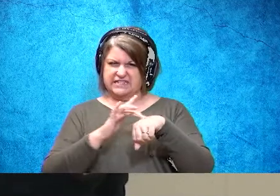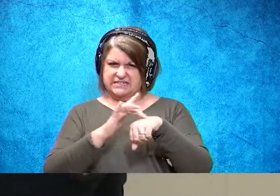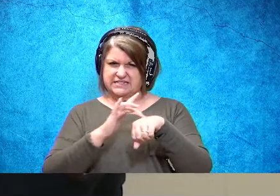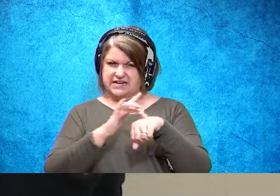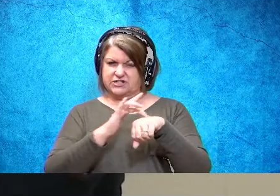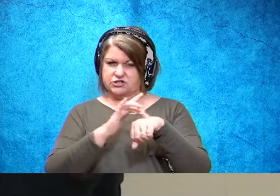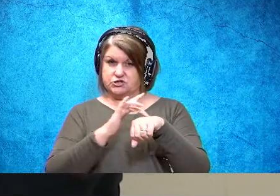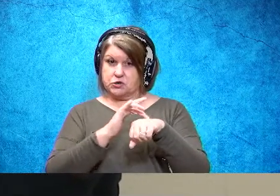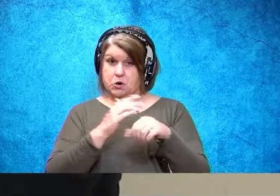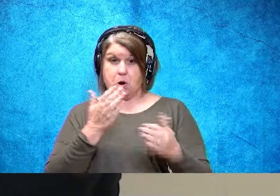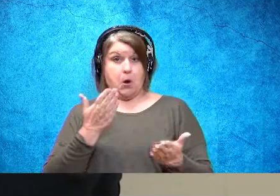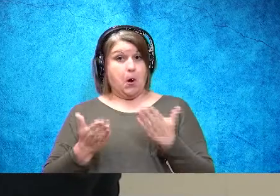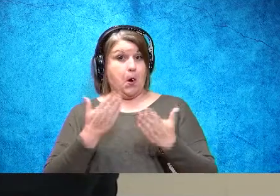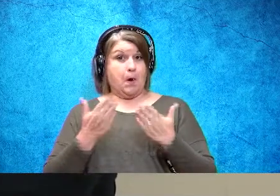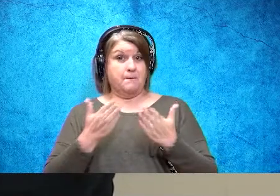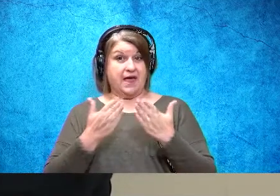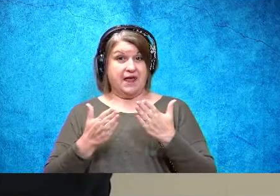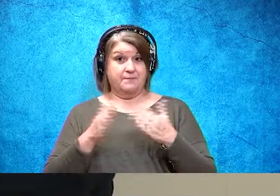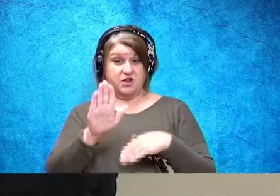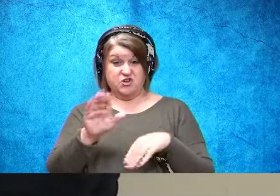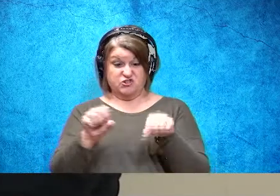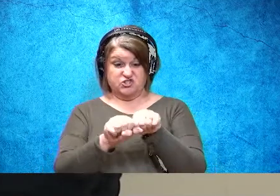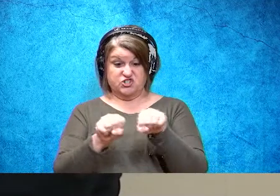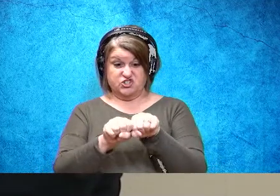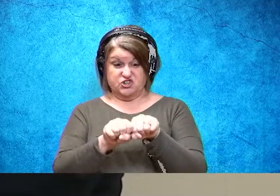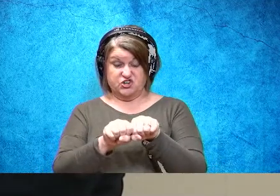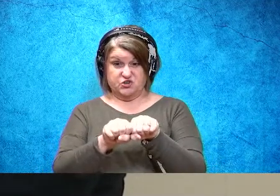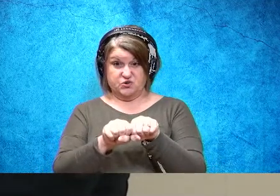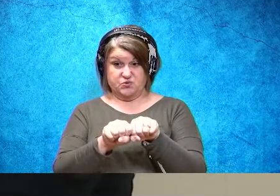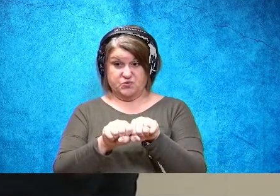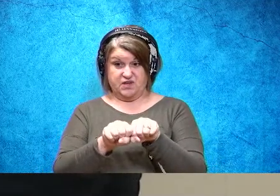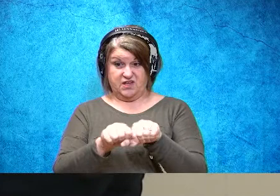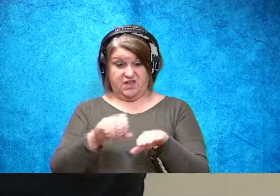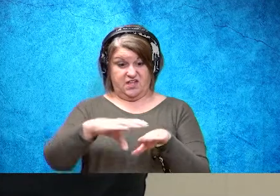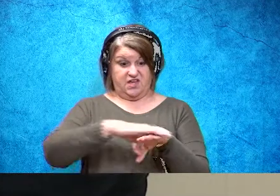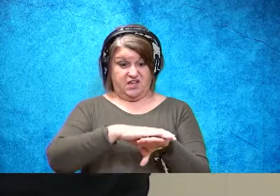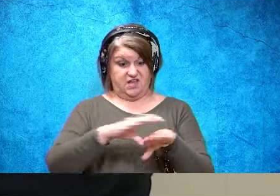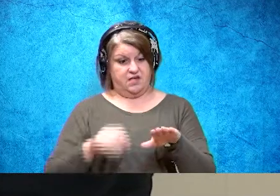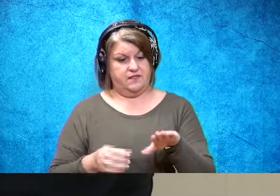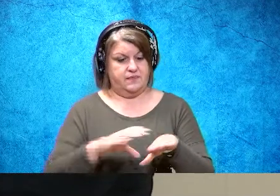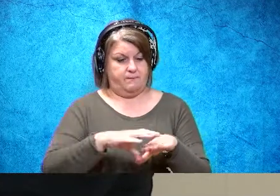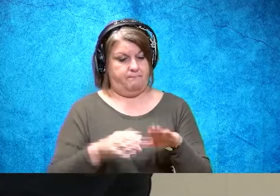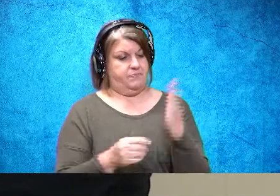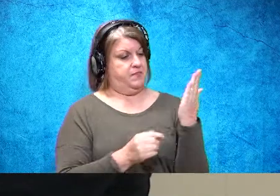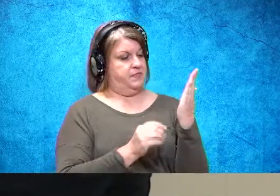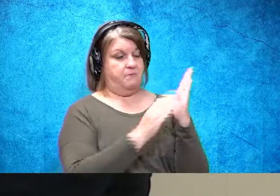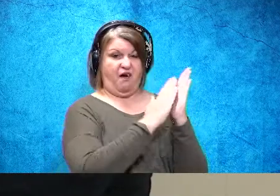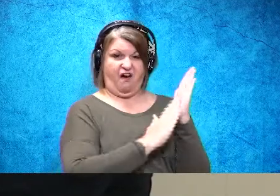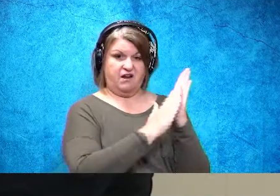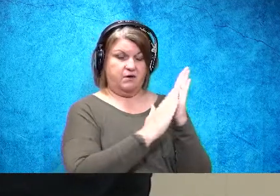even use the bottom of your tennis shoe. That makes a good texture. That's really interesting. All